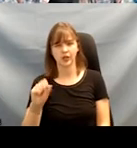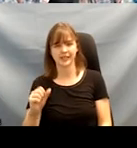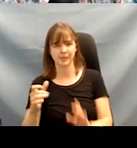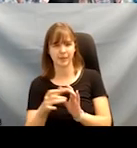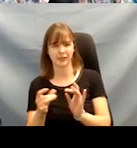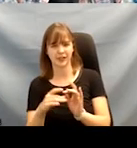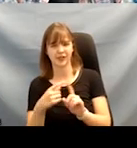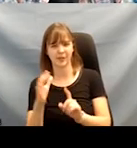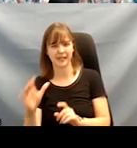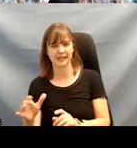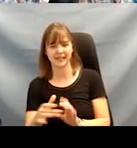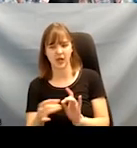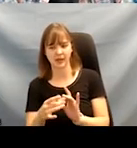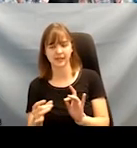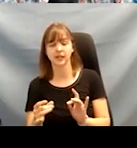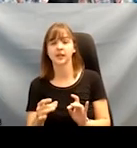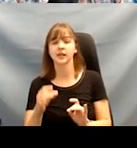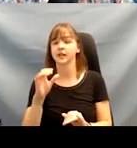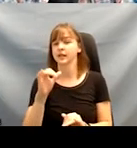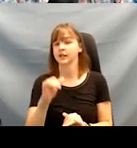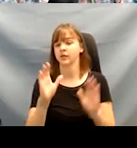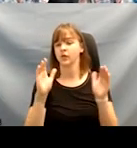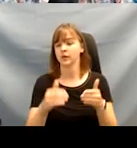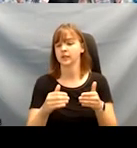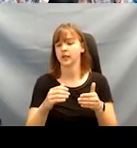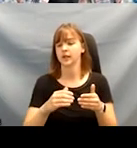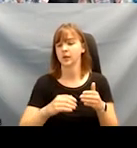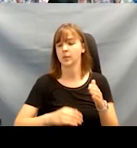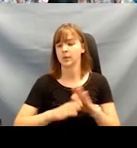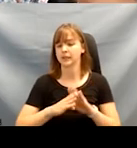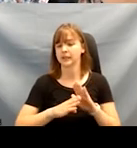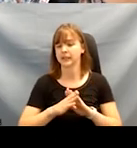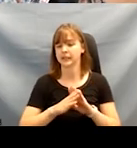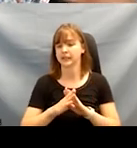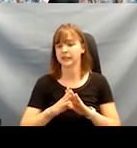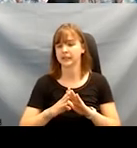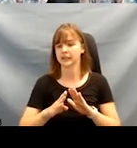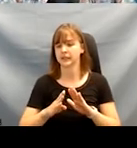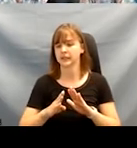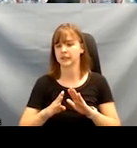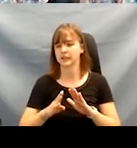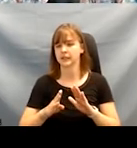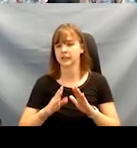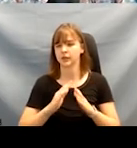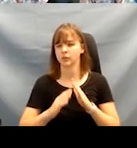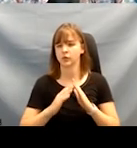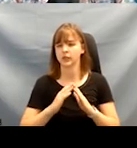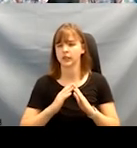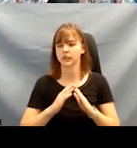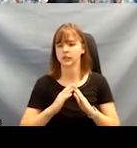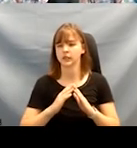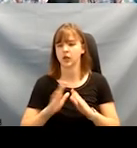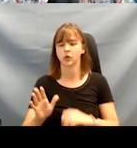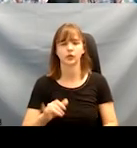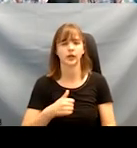last comment, and that was around entrepreneurship. And this one says, entrepreneurship is a term used in large corporations for employees